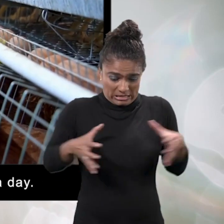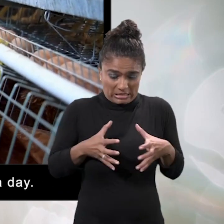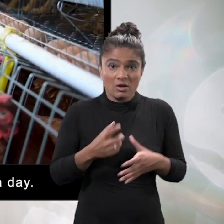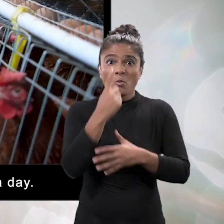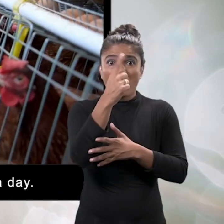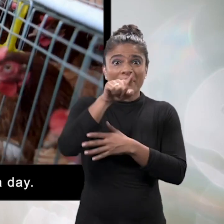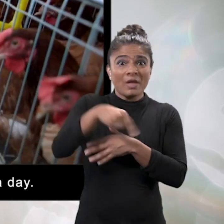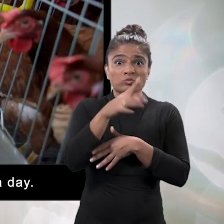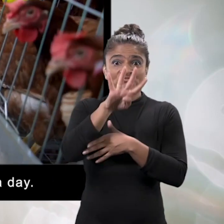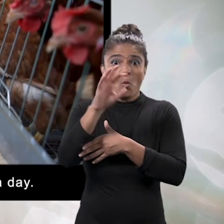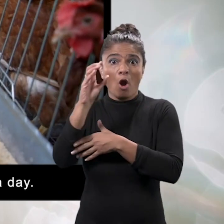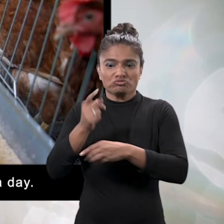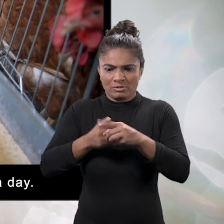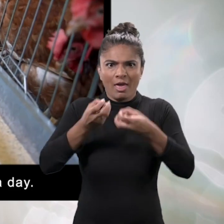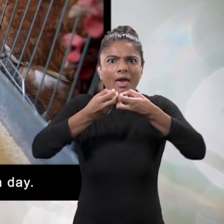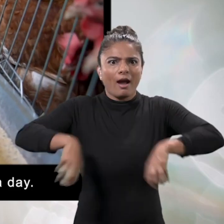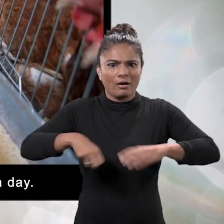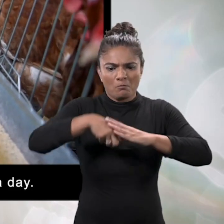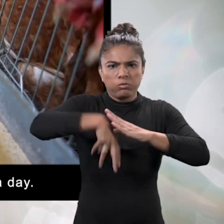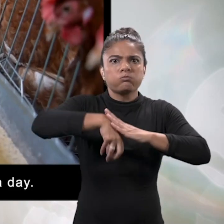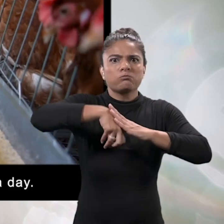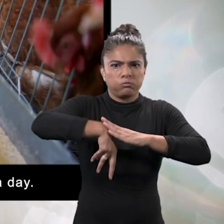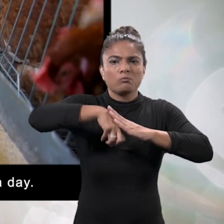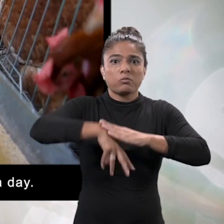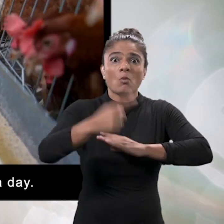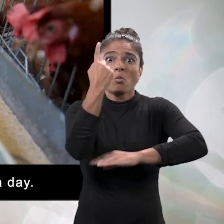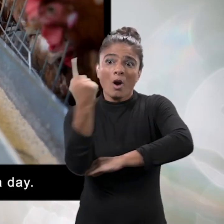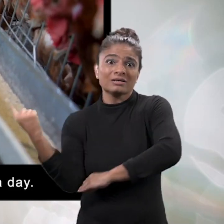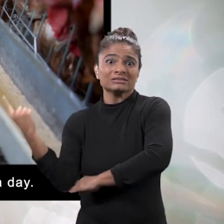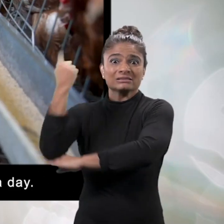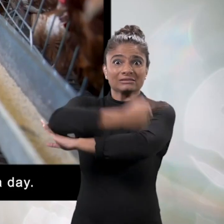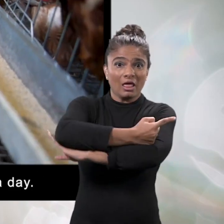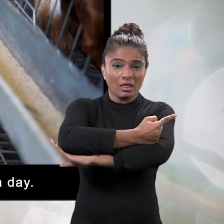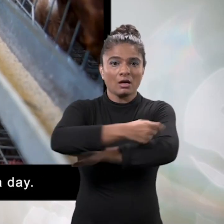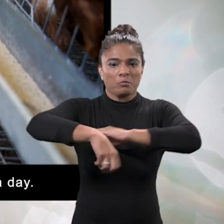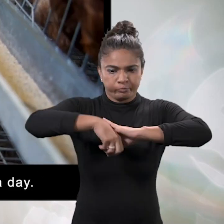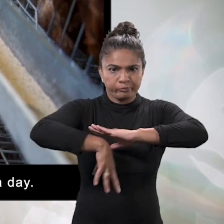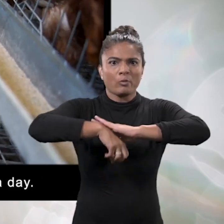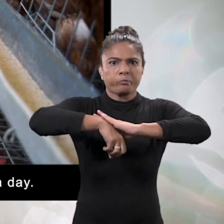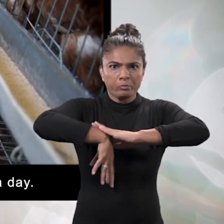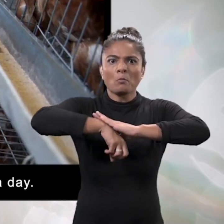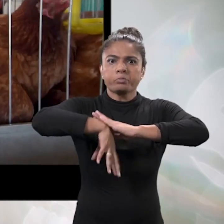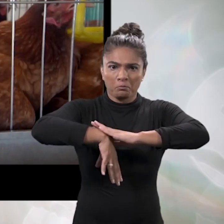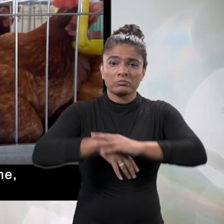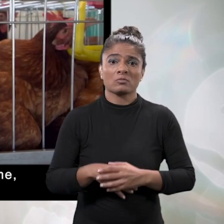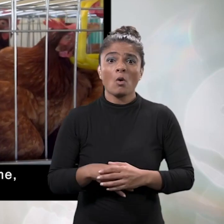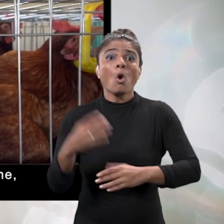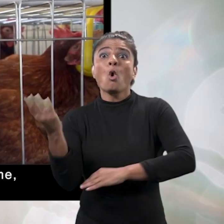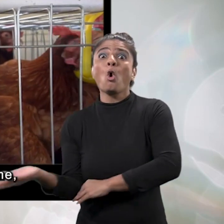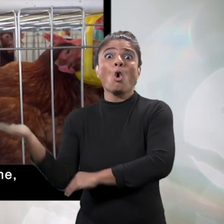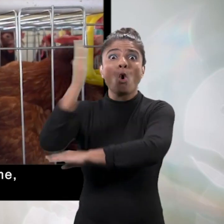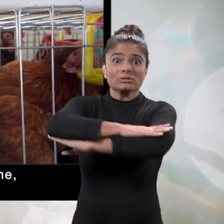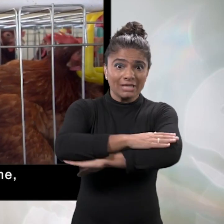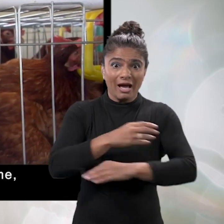eziwu-1,005 beyikwazi ukuthi ngelanga ziyakwazi ngelanga ikhiphe cishe amaqanda 1,004